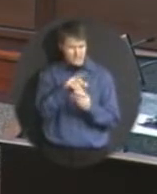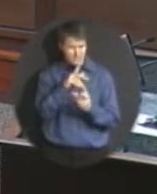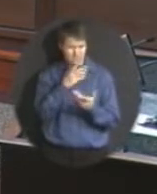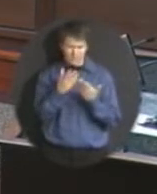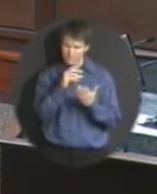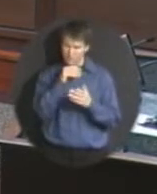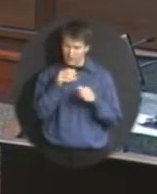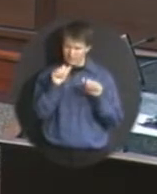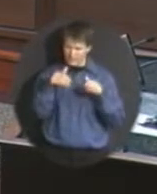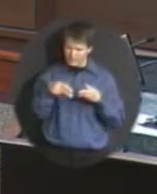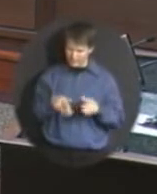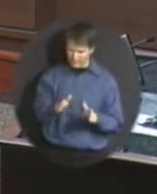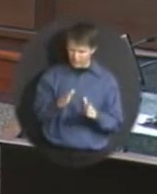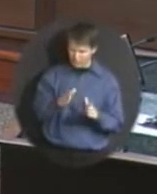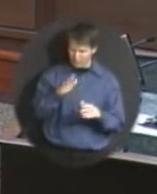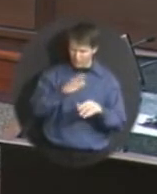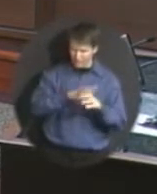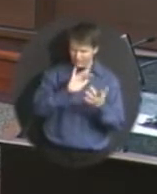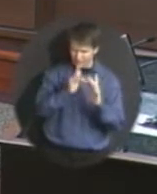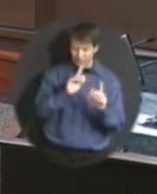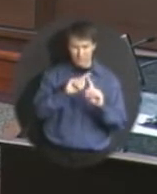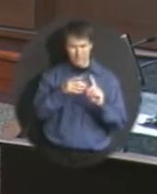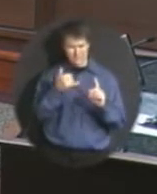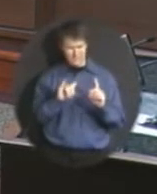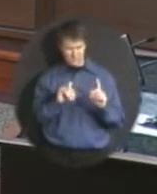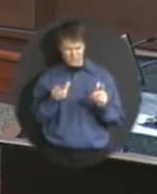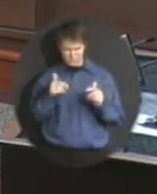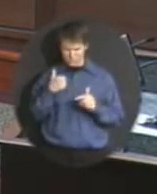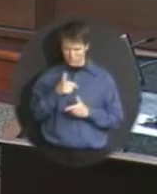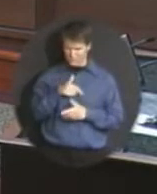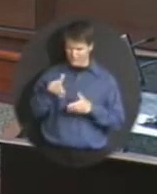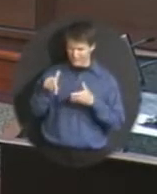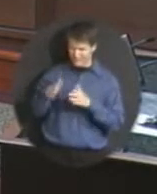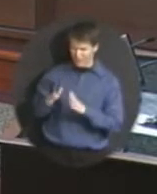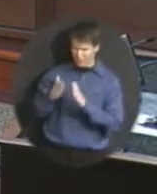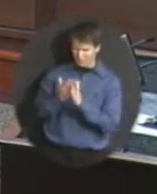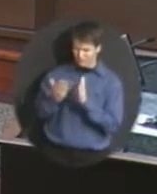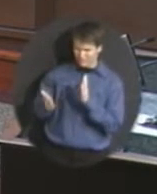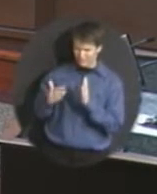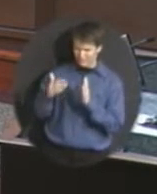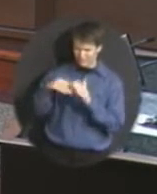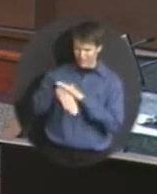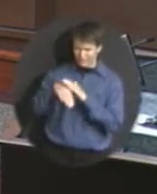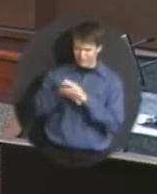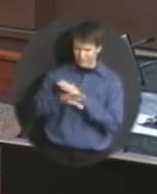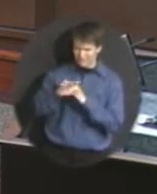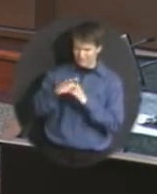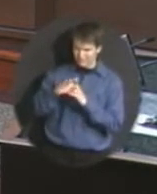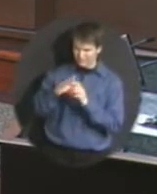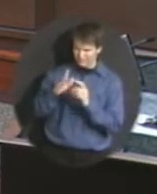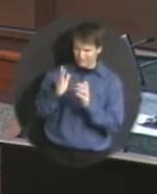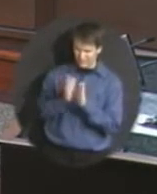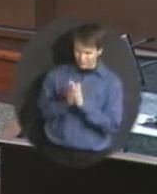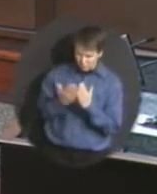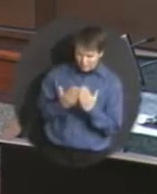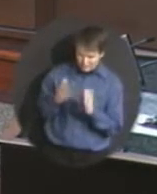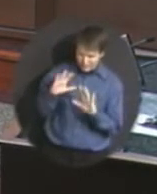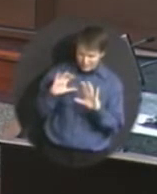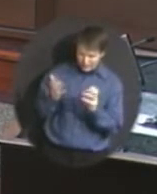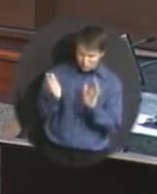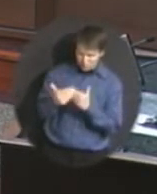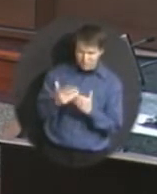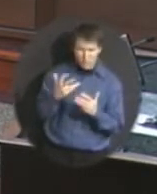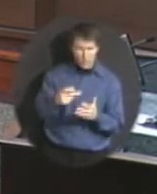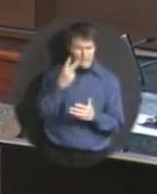permissible through the internet, but yet we allow, those things to be accessed into the classroom. So I would just like to